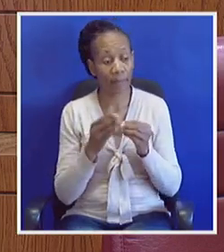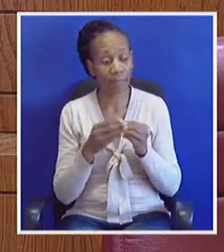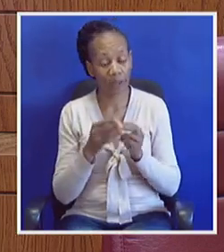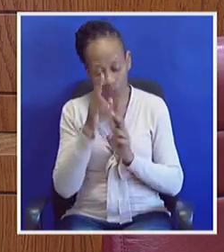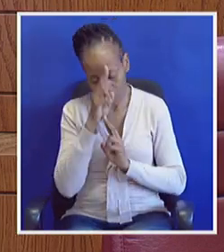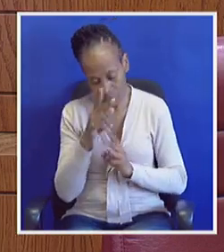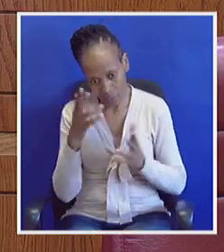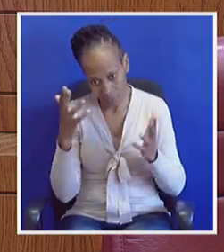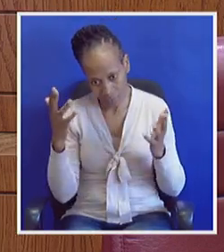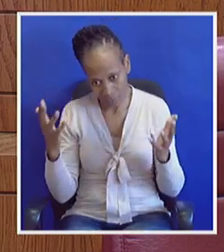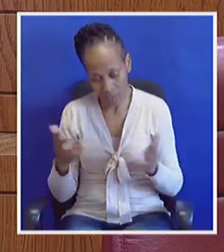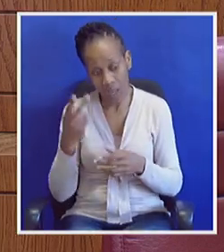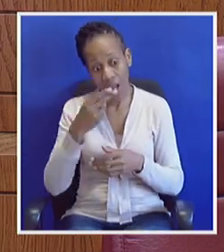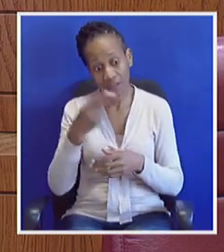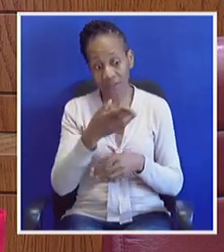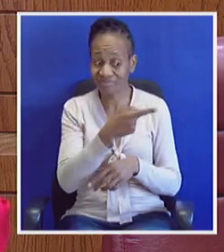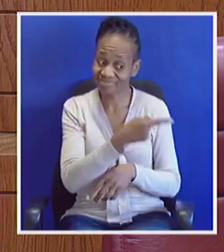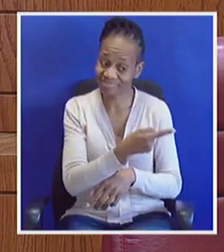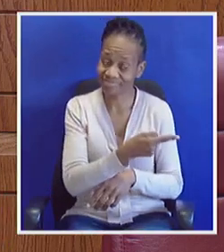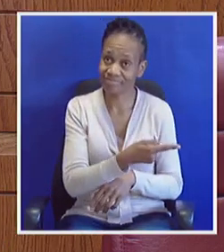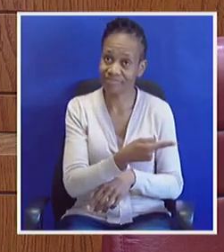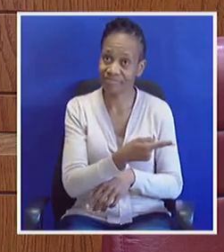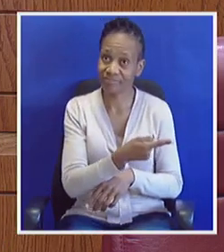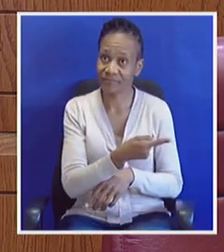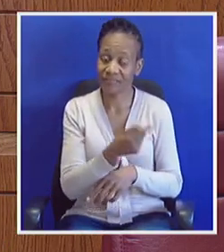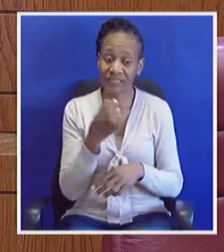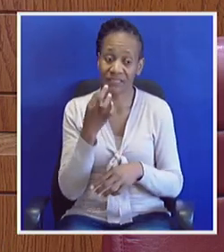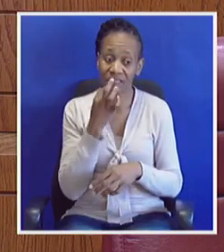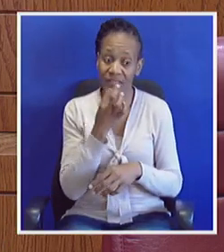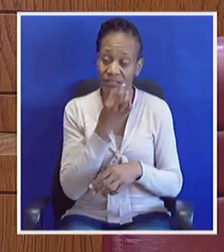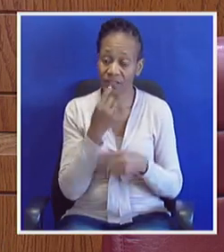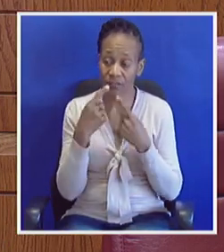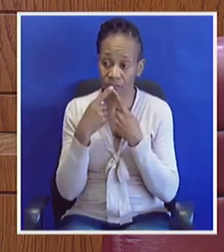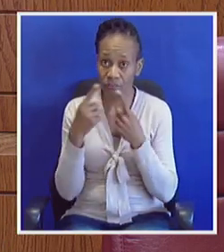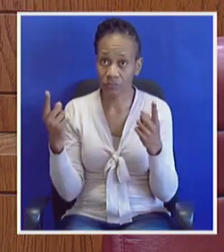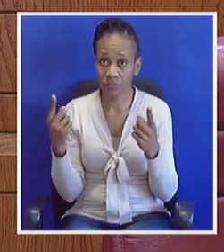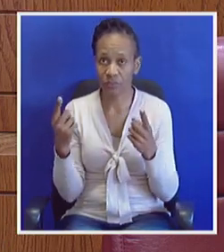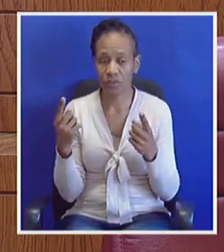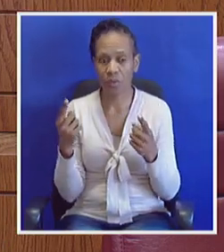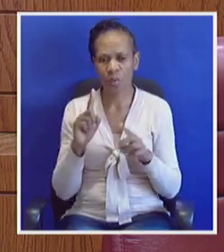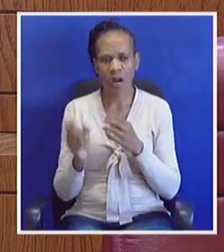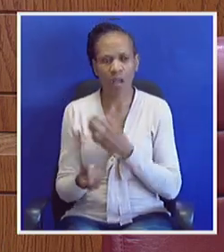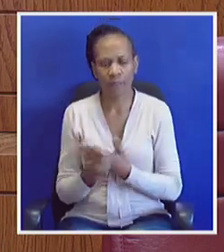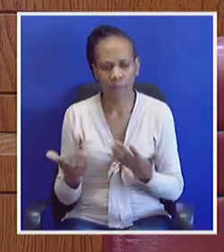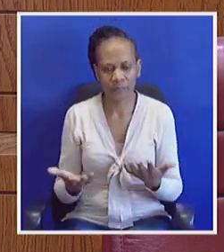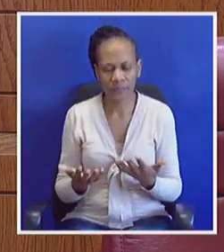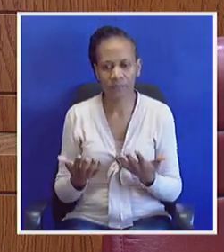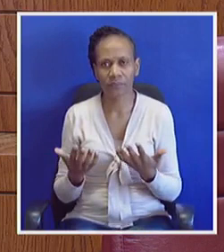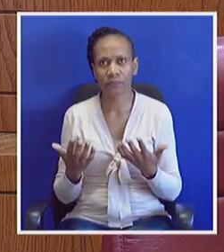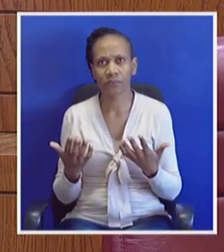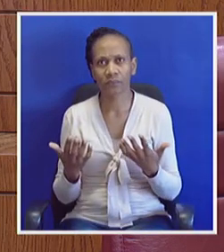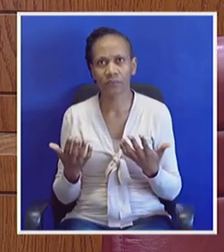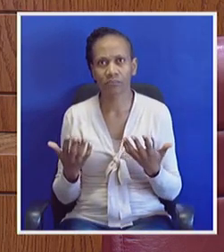Honorable Hatting has alluded to you about the manner in which